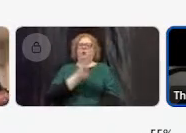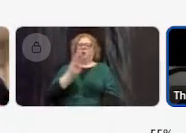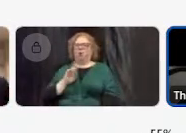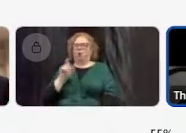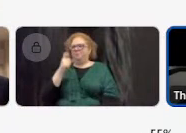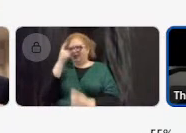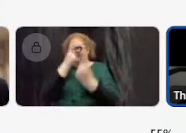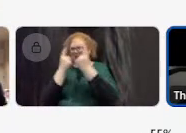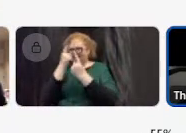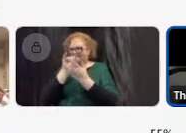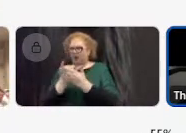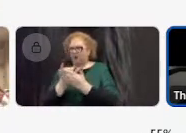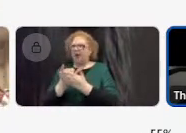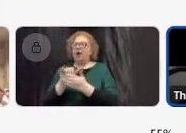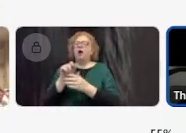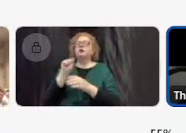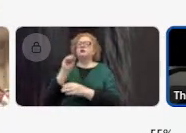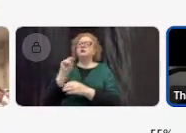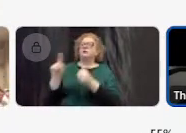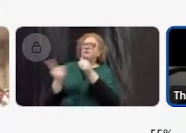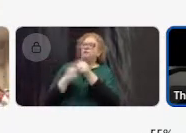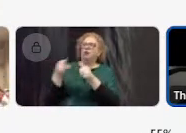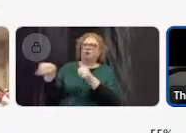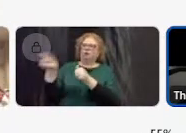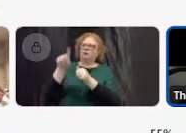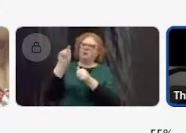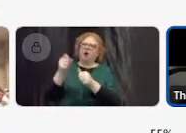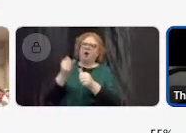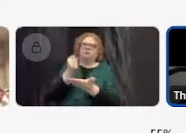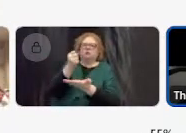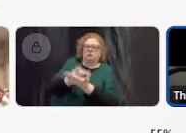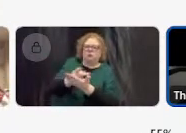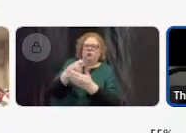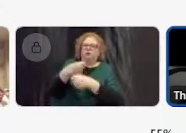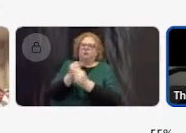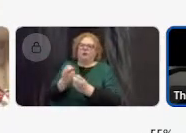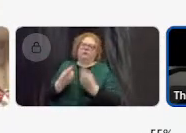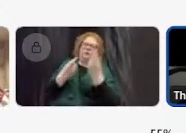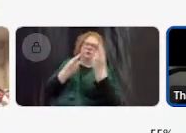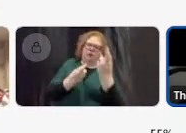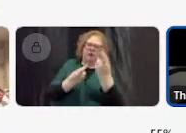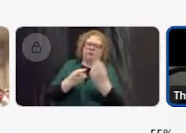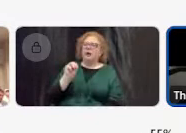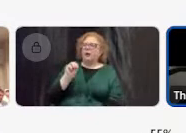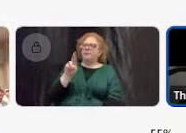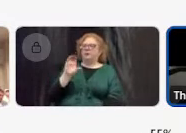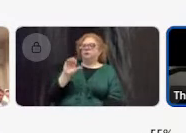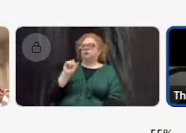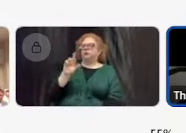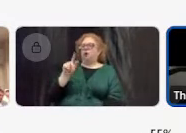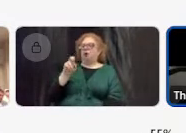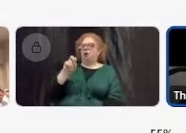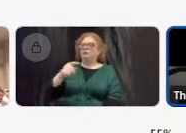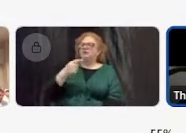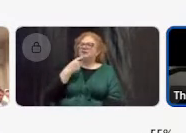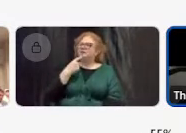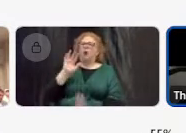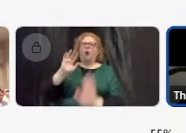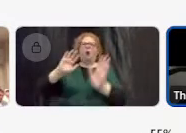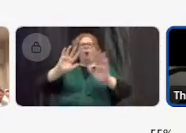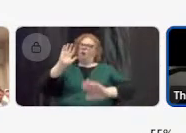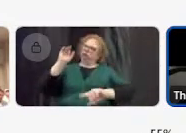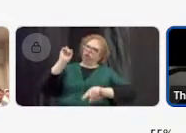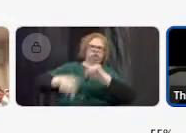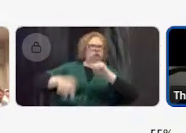no consideration. So I don't think that Mr. Carpenter's saying you can't do this, it's wrong, it's illegal. I think Mr.